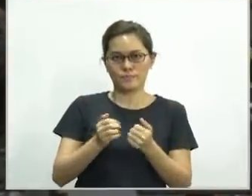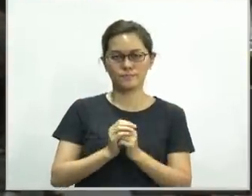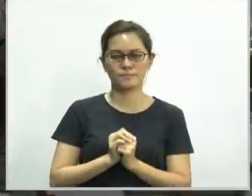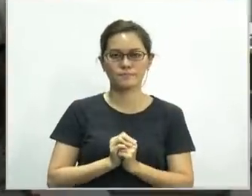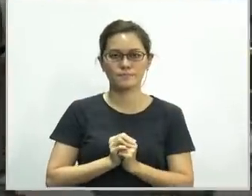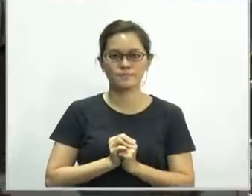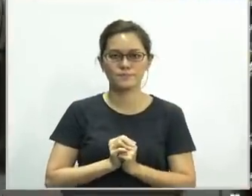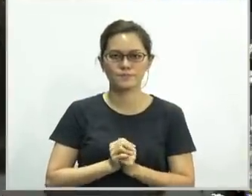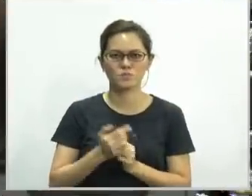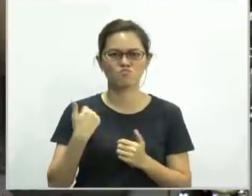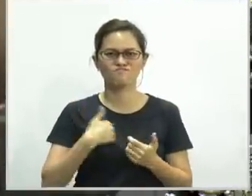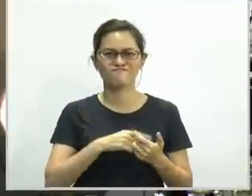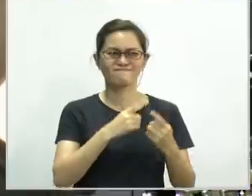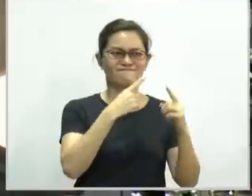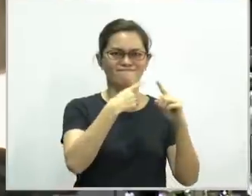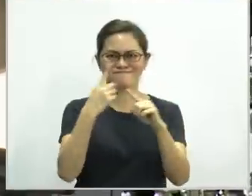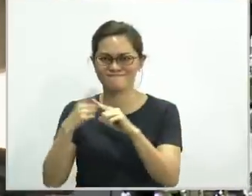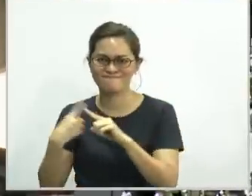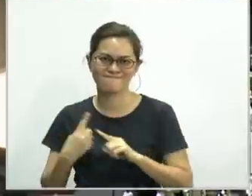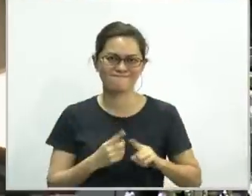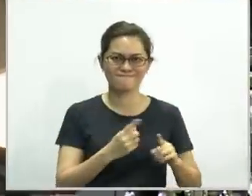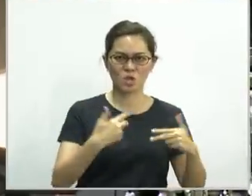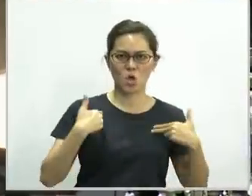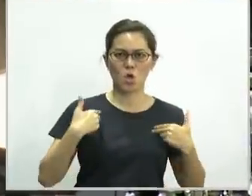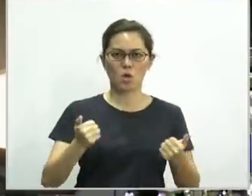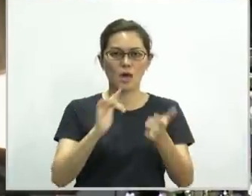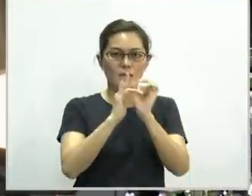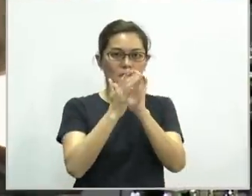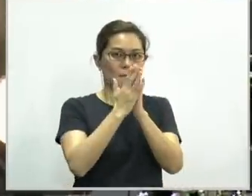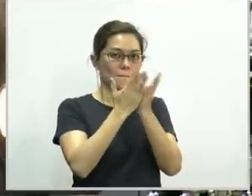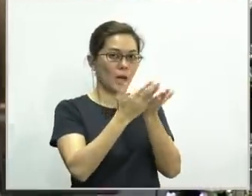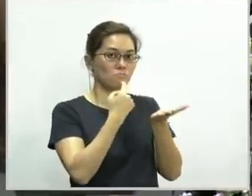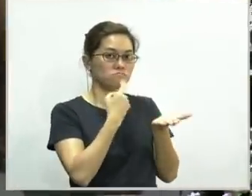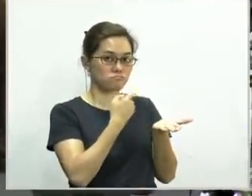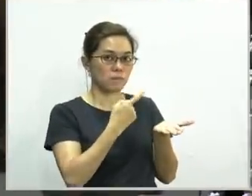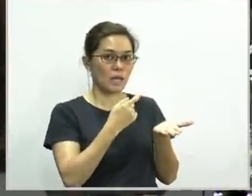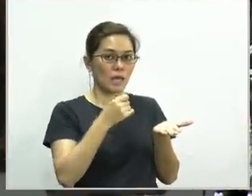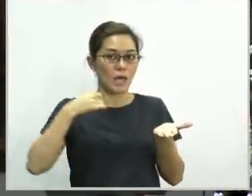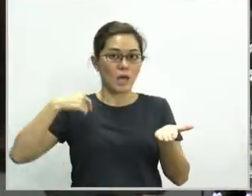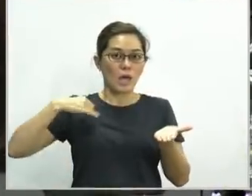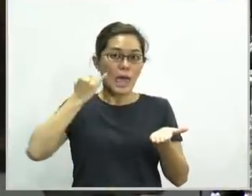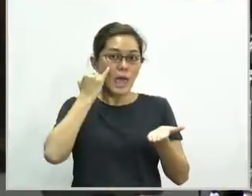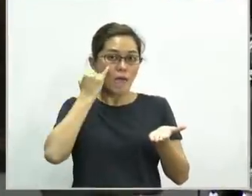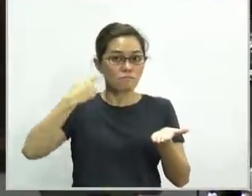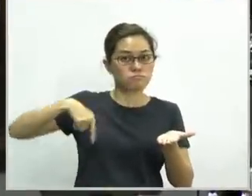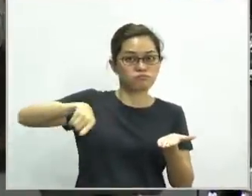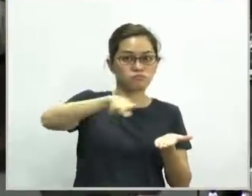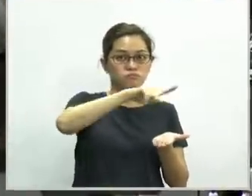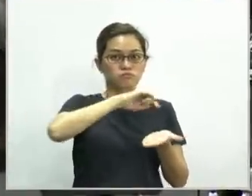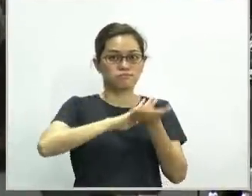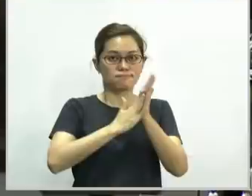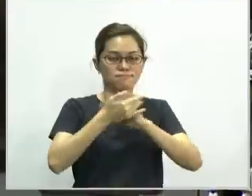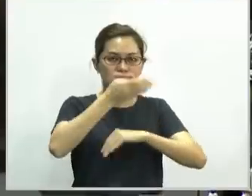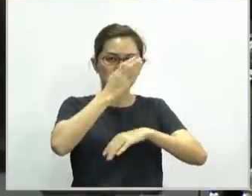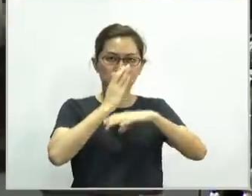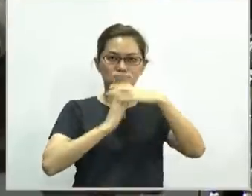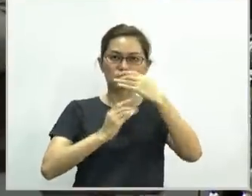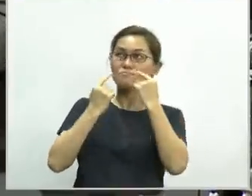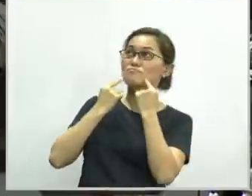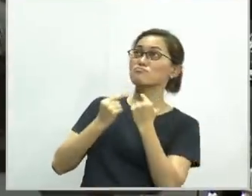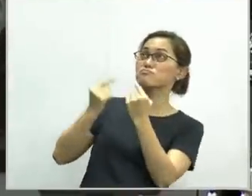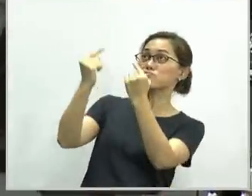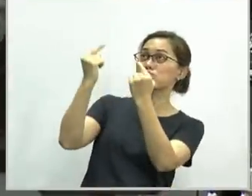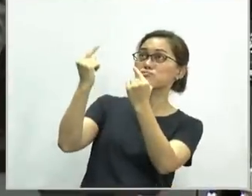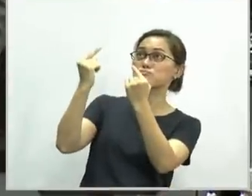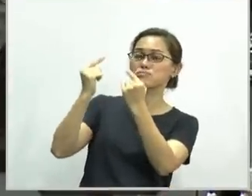We're talking about all kinds of healing. The Bible says, if we humble ourselves, we cry out to the Lord, we turn